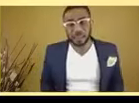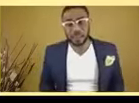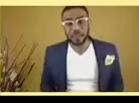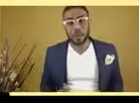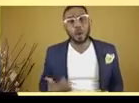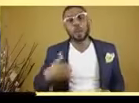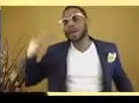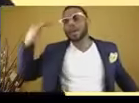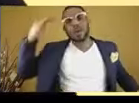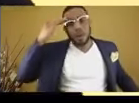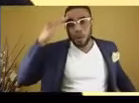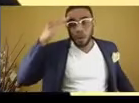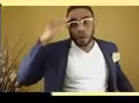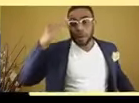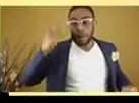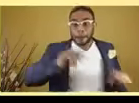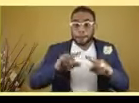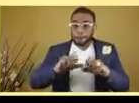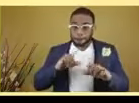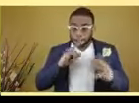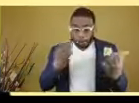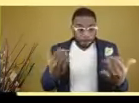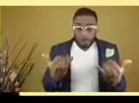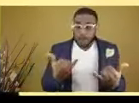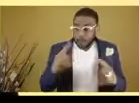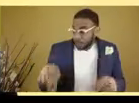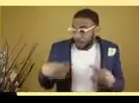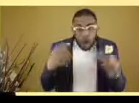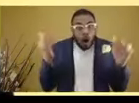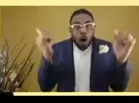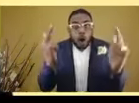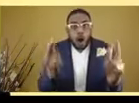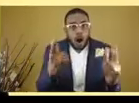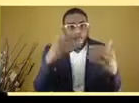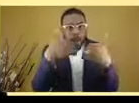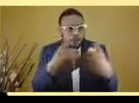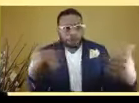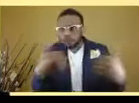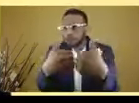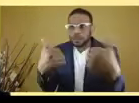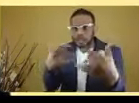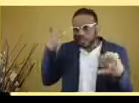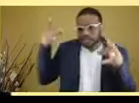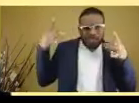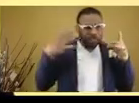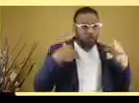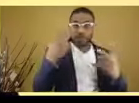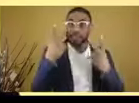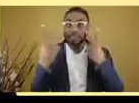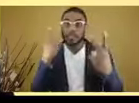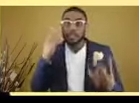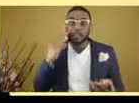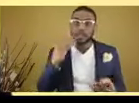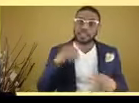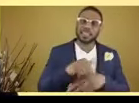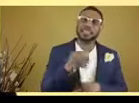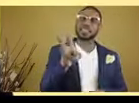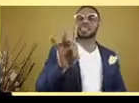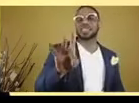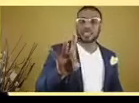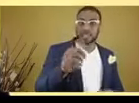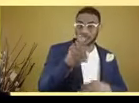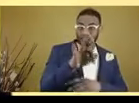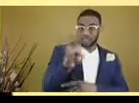know that as we are here today in the midst of all of the division and the hatred that we see in